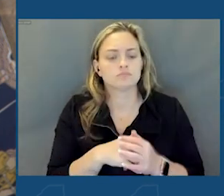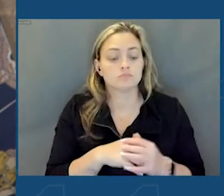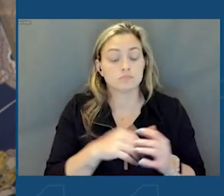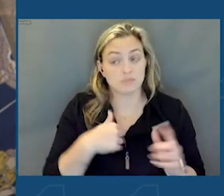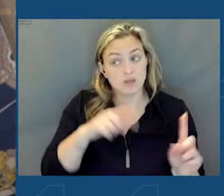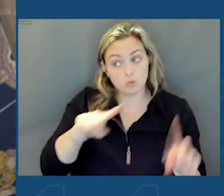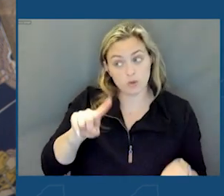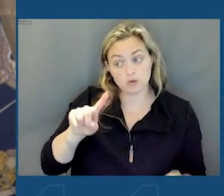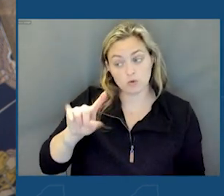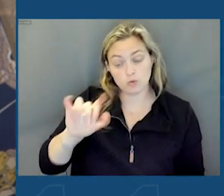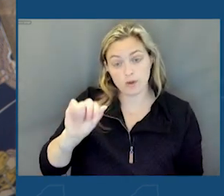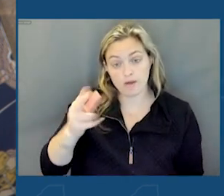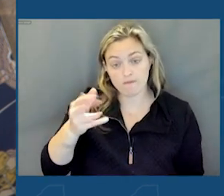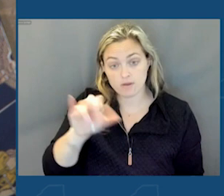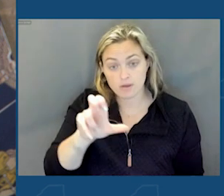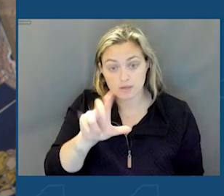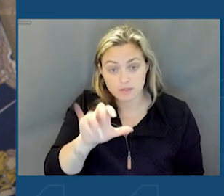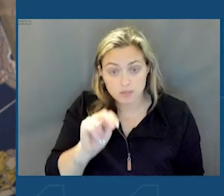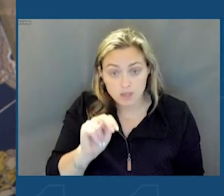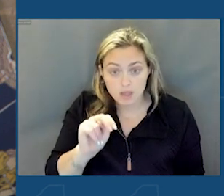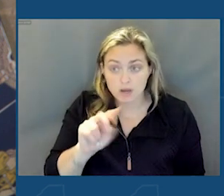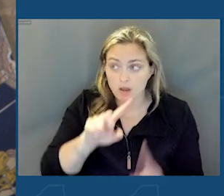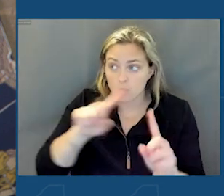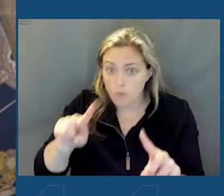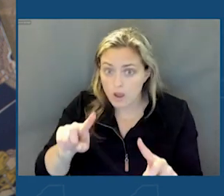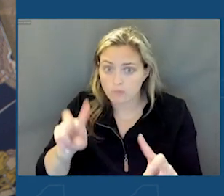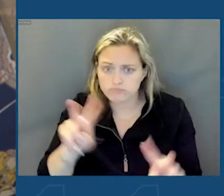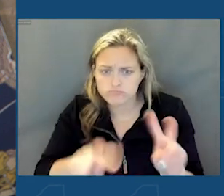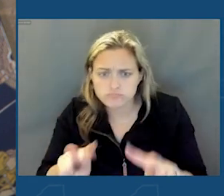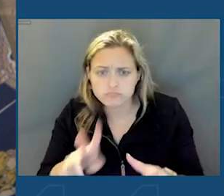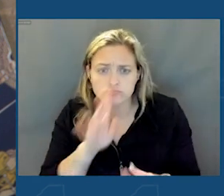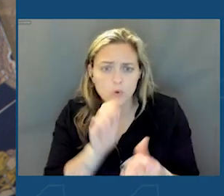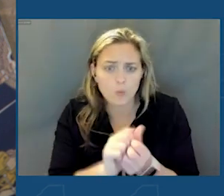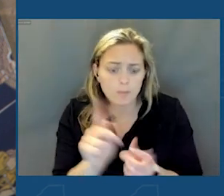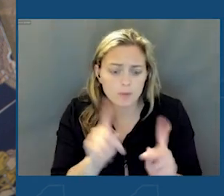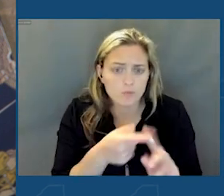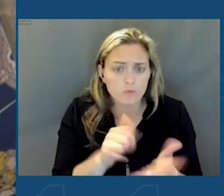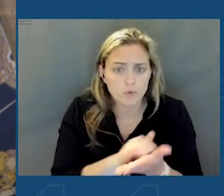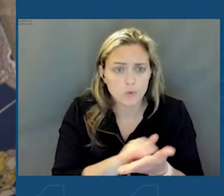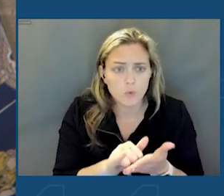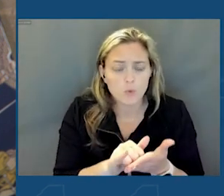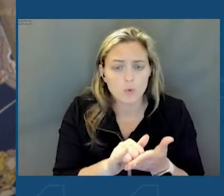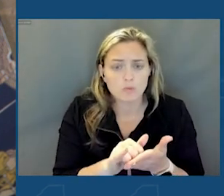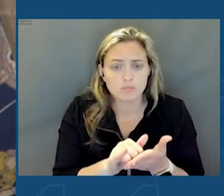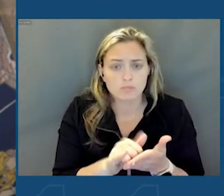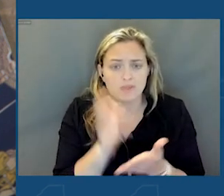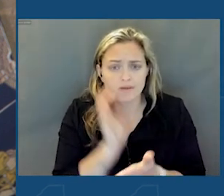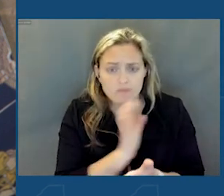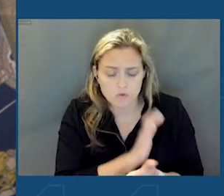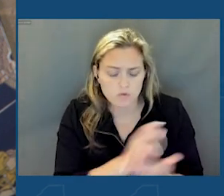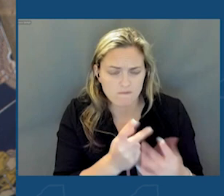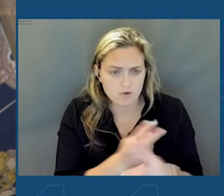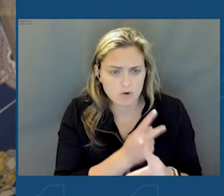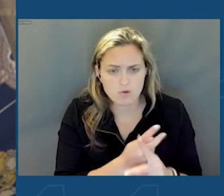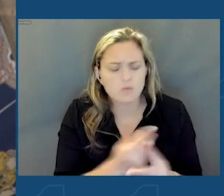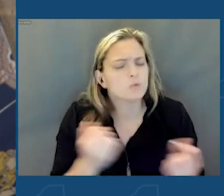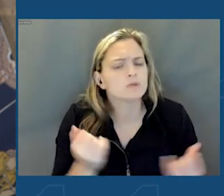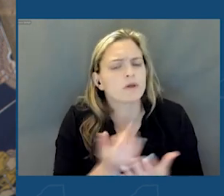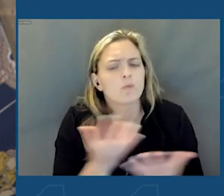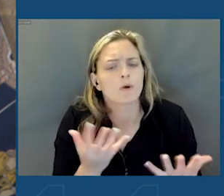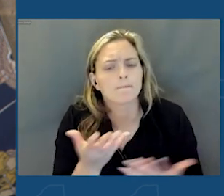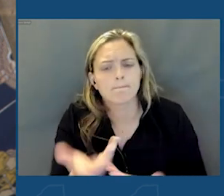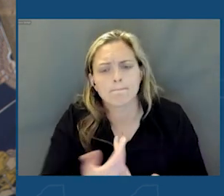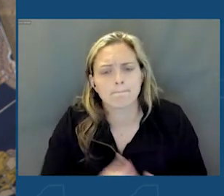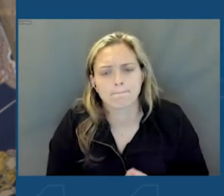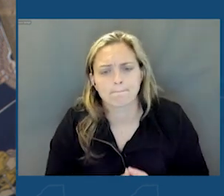to 5 bases. I sat and talked to people from New York in the mess hall. I asked them what their greatest fear was. And